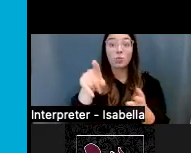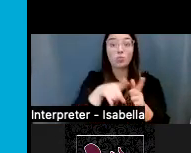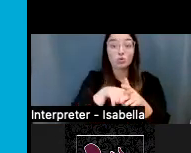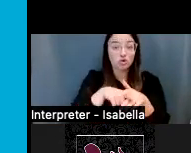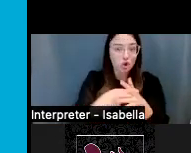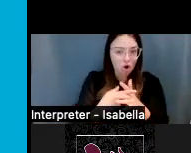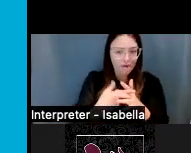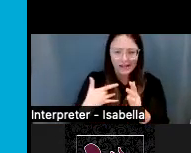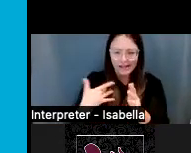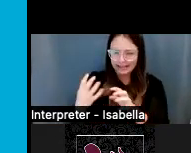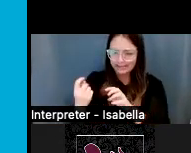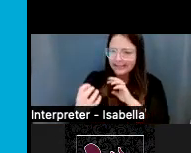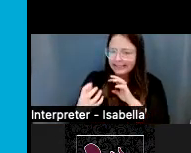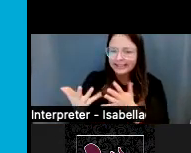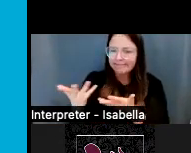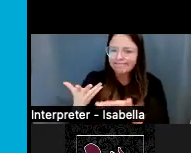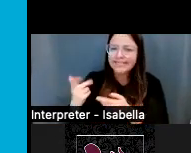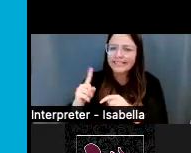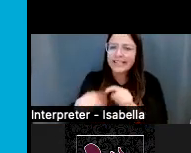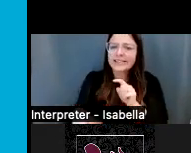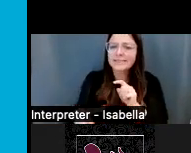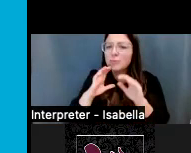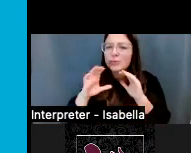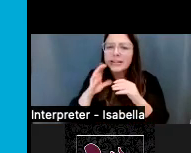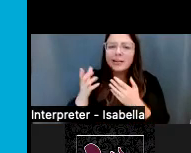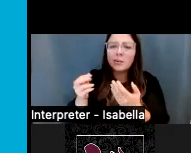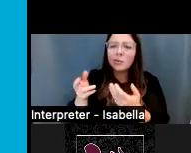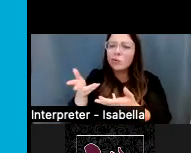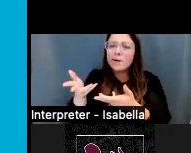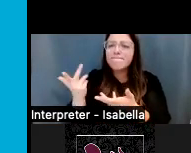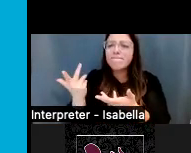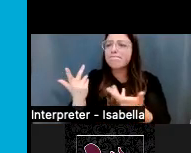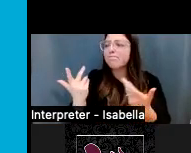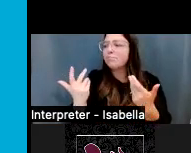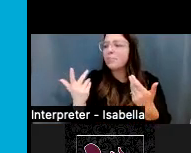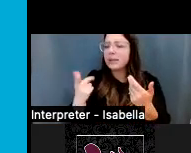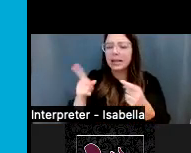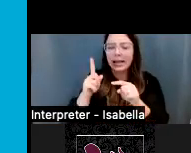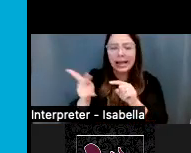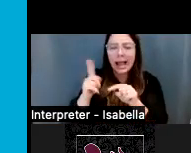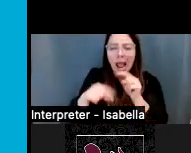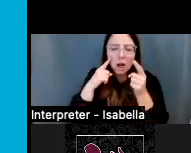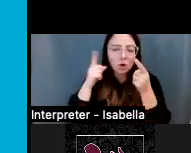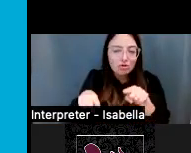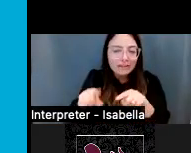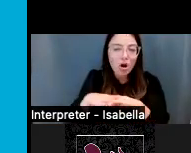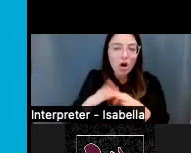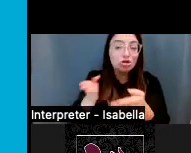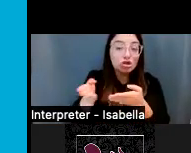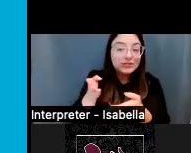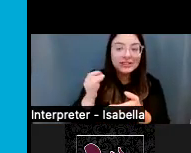some difficulties with your counselor, maybe, you're having an issue with agreeing on a certain service or just communicating in